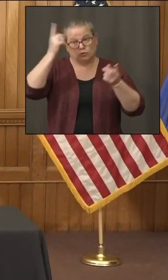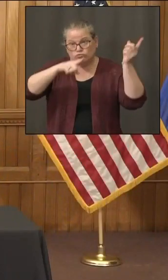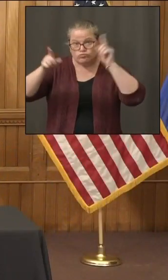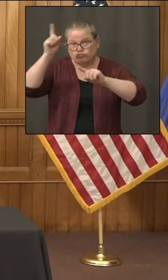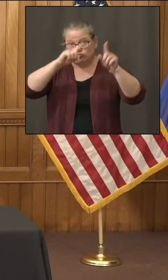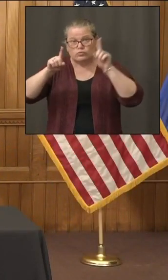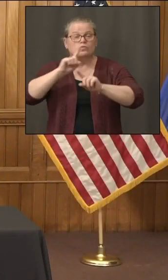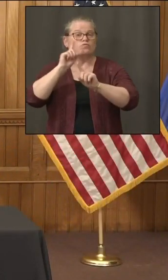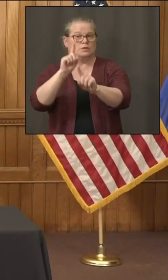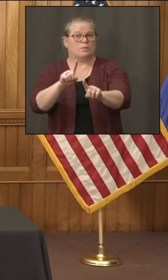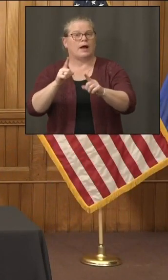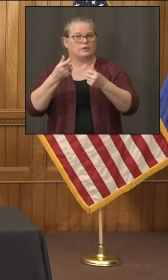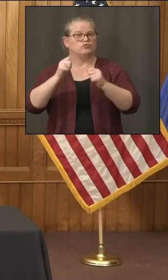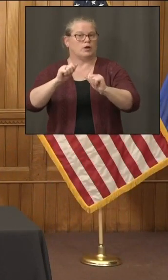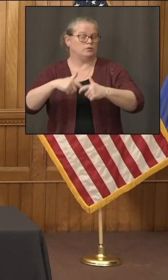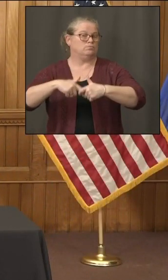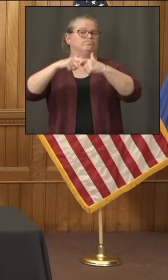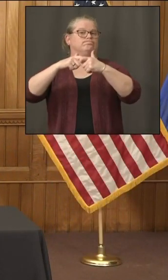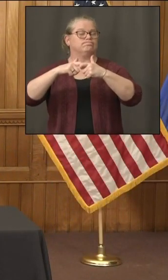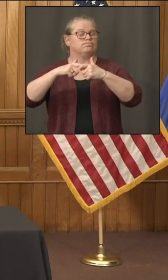Okay, thank you.